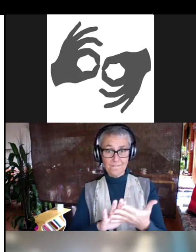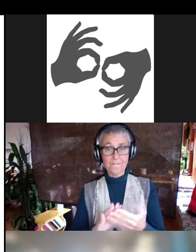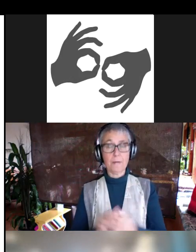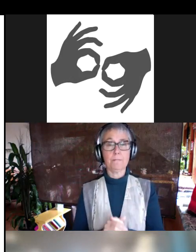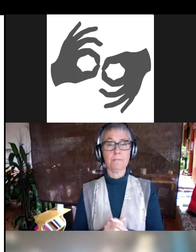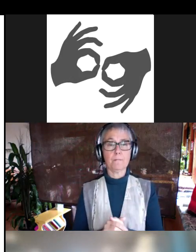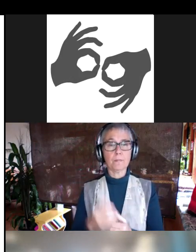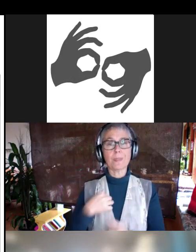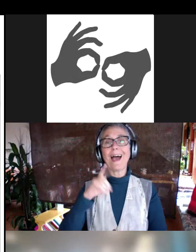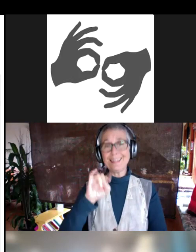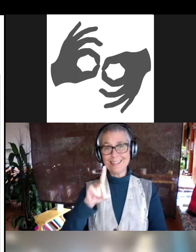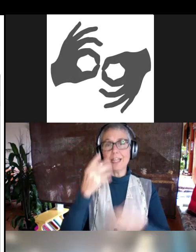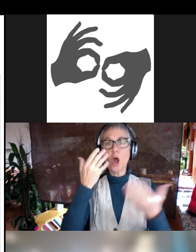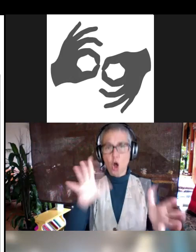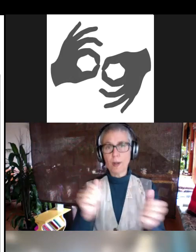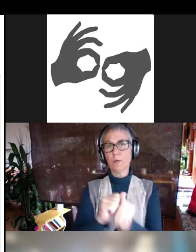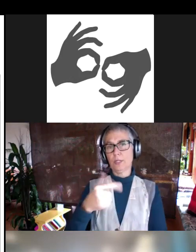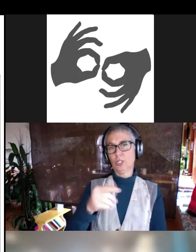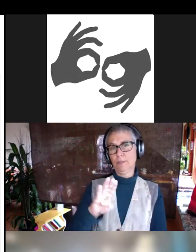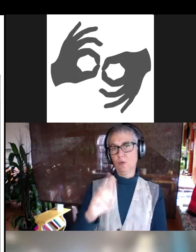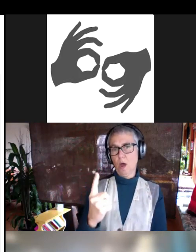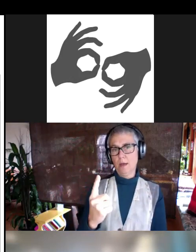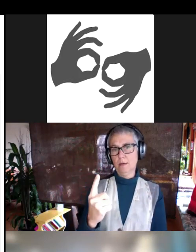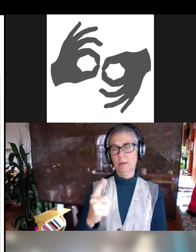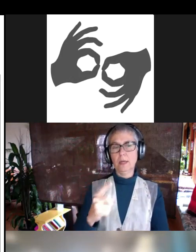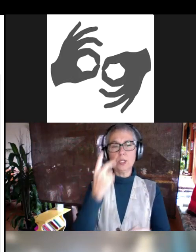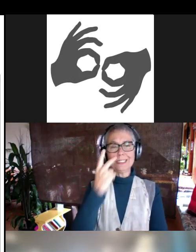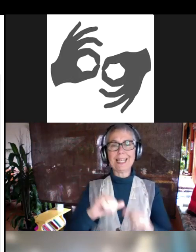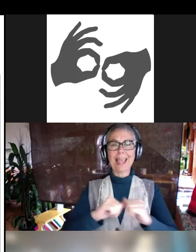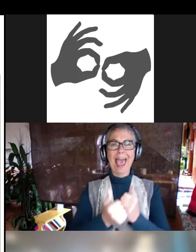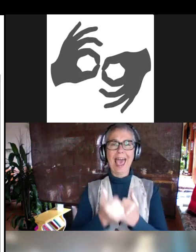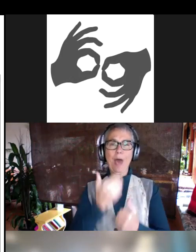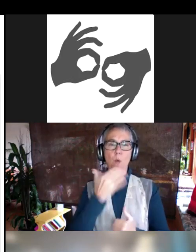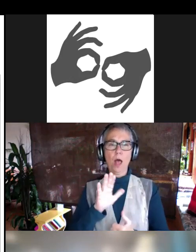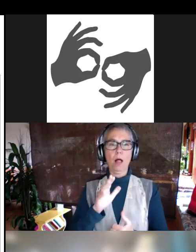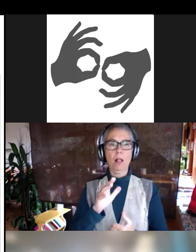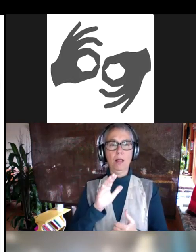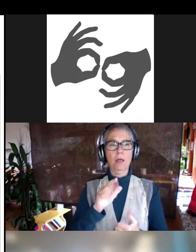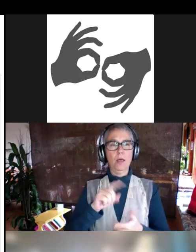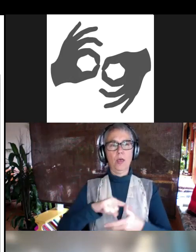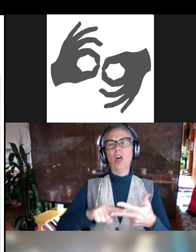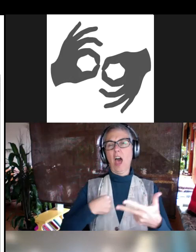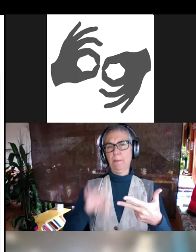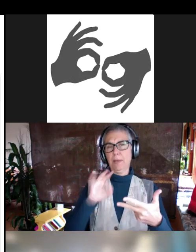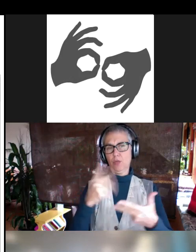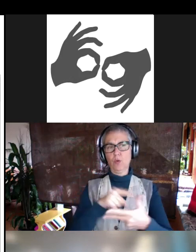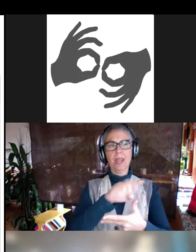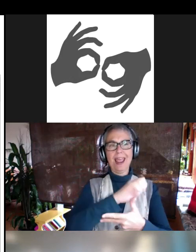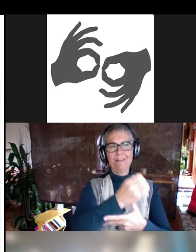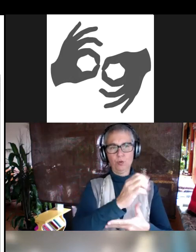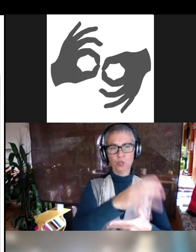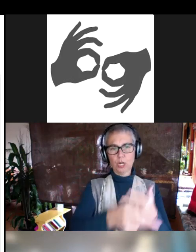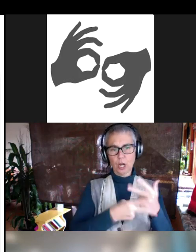did for GB1, and test how well do each of these 3 work. In principle, these 2 should work as well, but these are the 3 that I looked